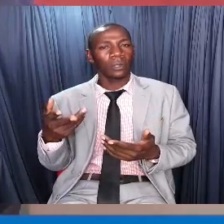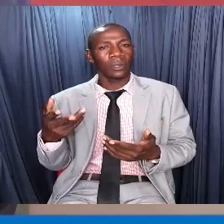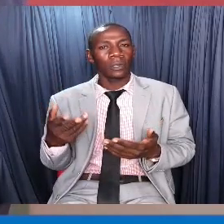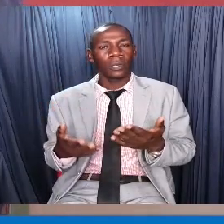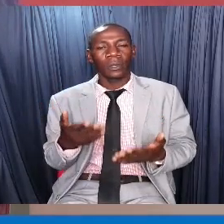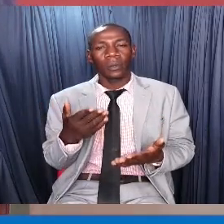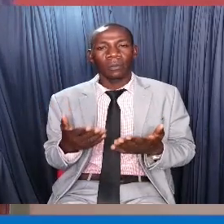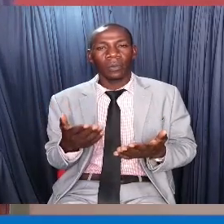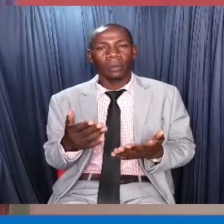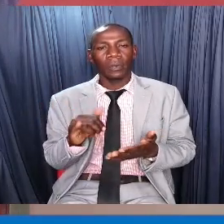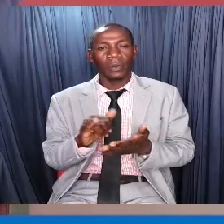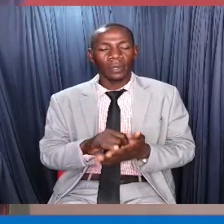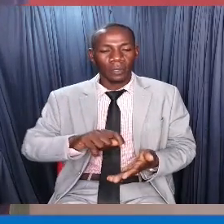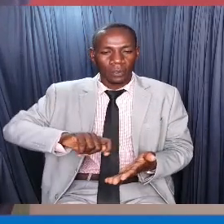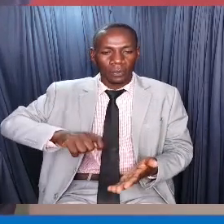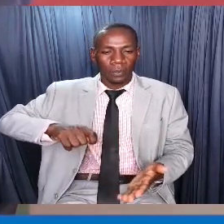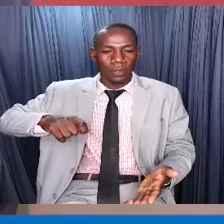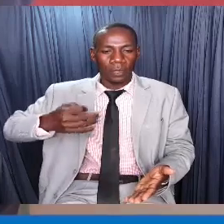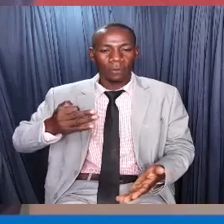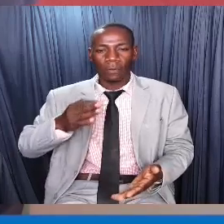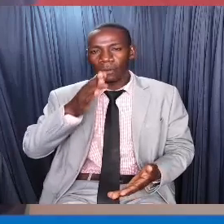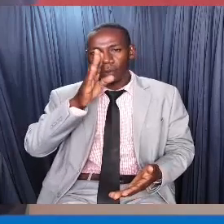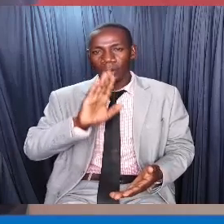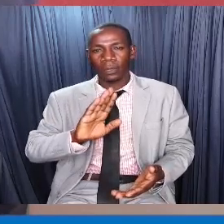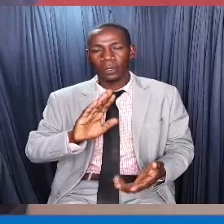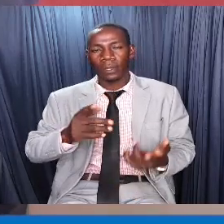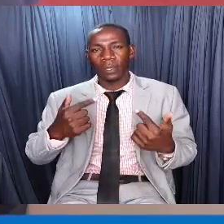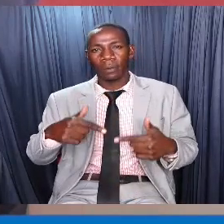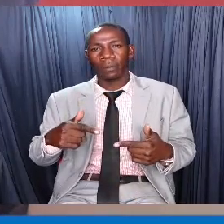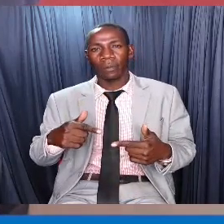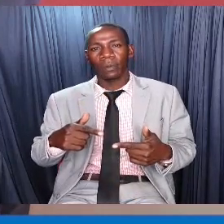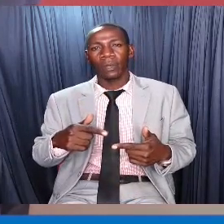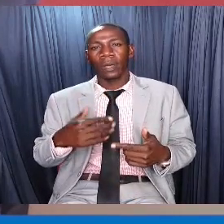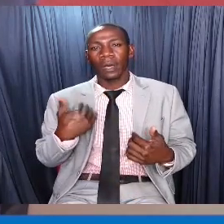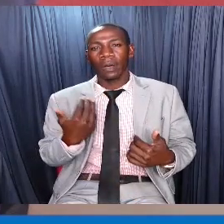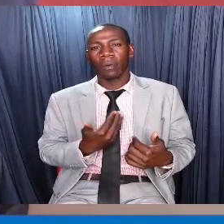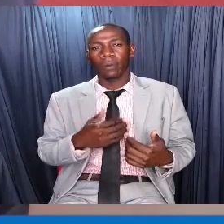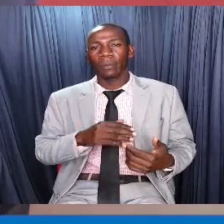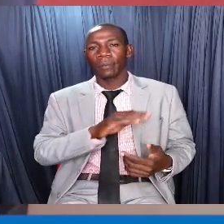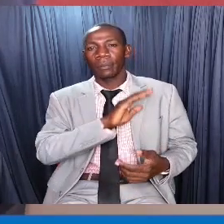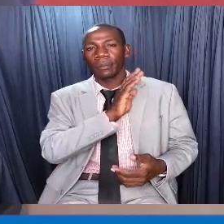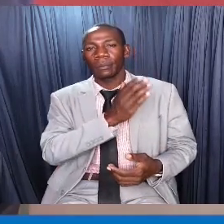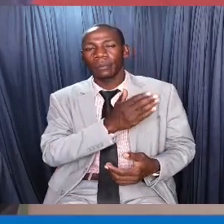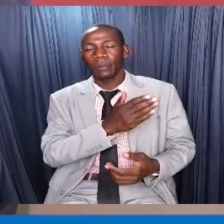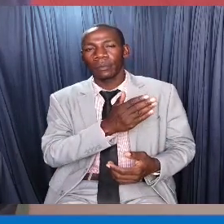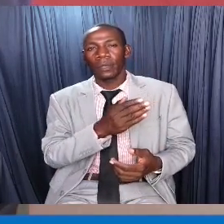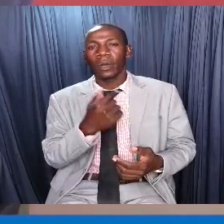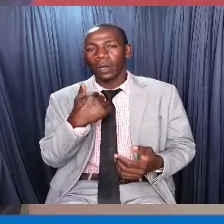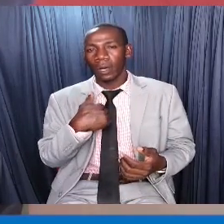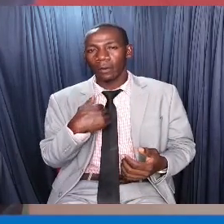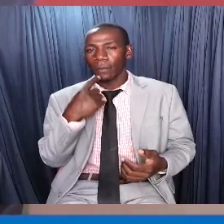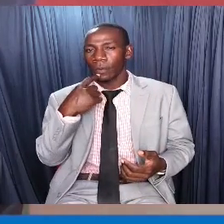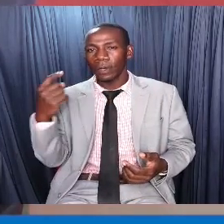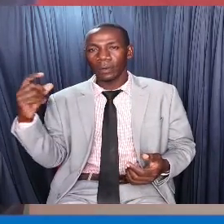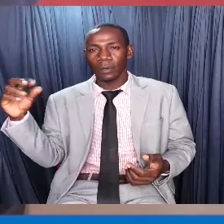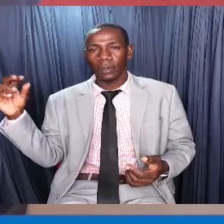yule mwenye kuchimba maji akaja. The drillers may be here. Haya ni nguvu zetu sisi. Now it's our own ability. Mwenye mia.